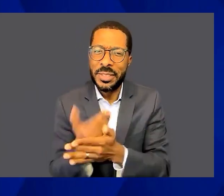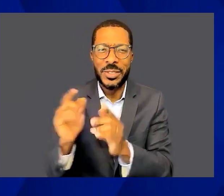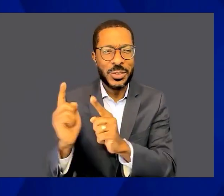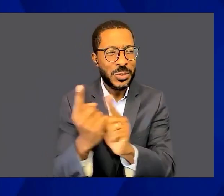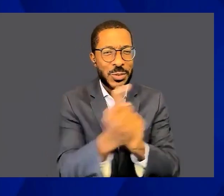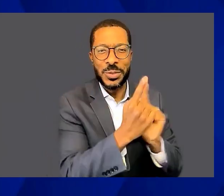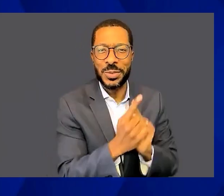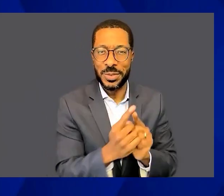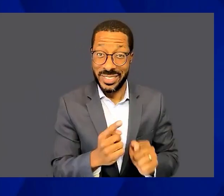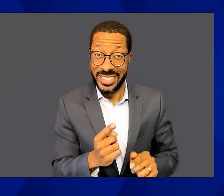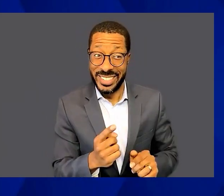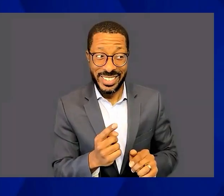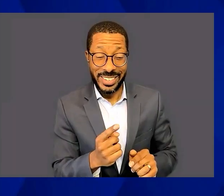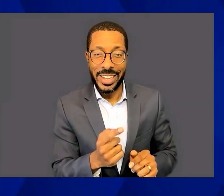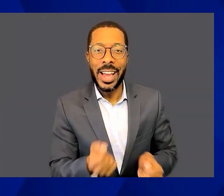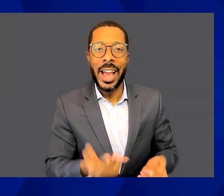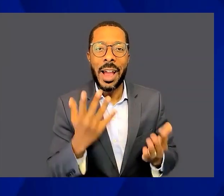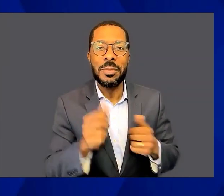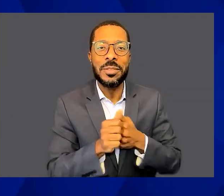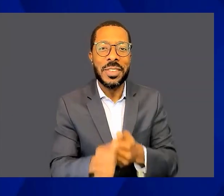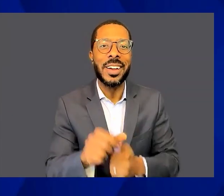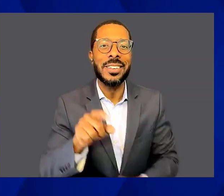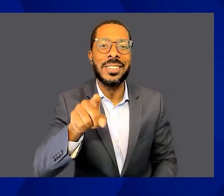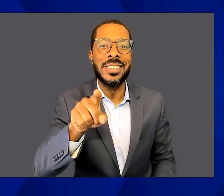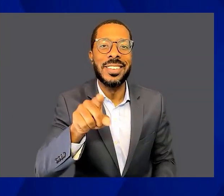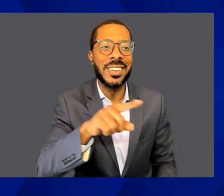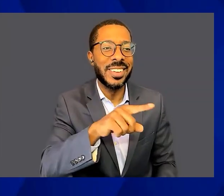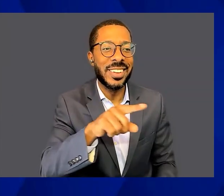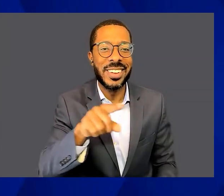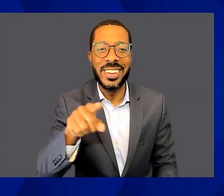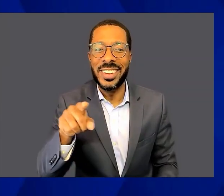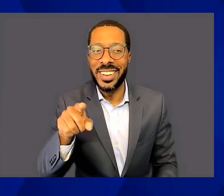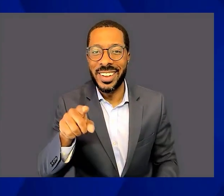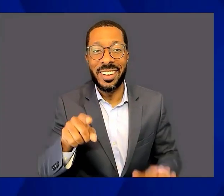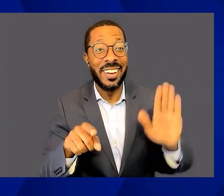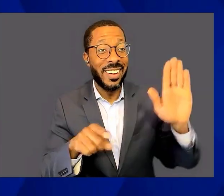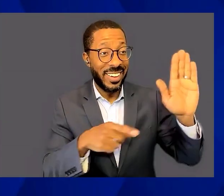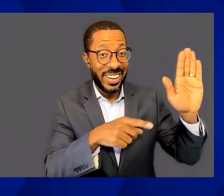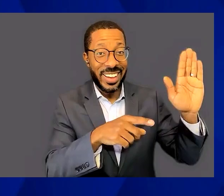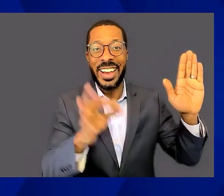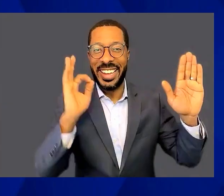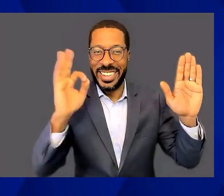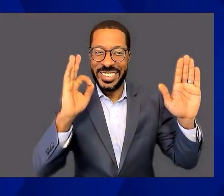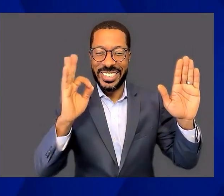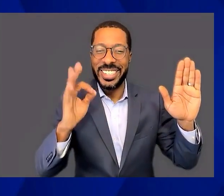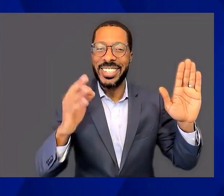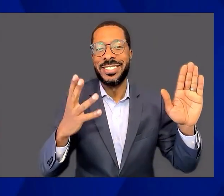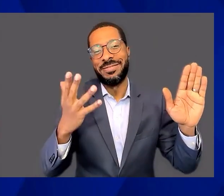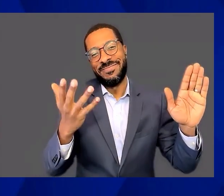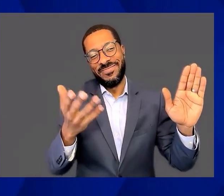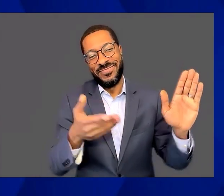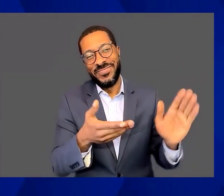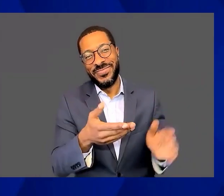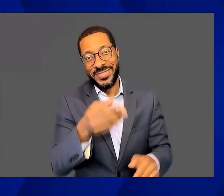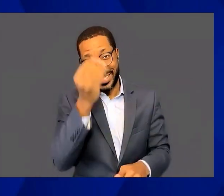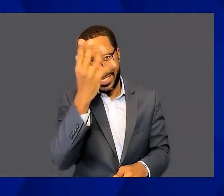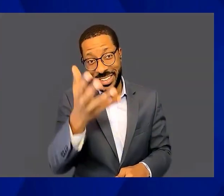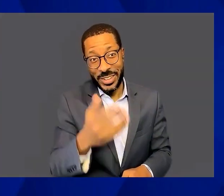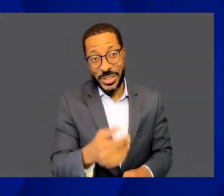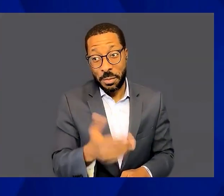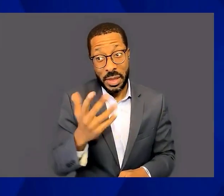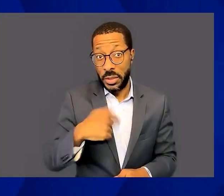Nice, nice. I want to extend that opportunity to those of you that might not have had a chance to make it to